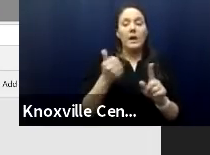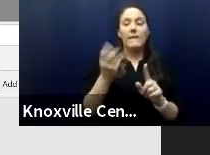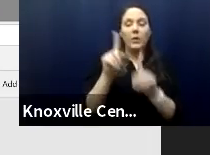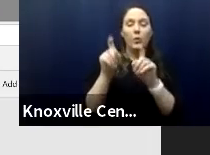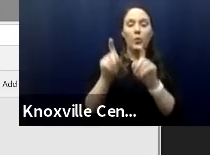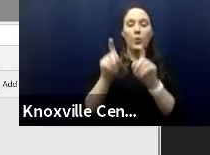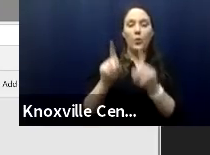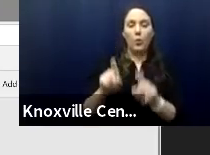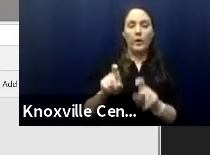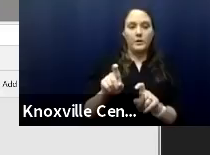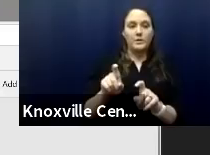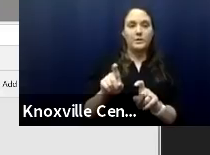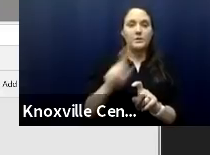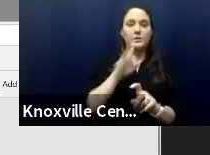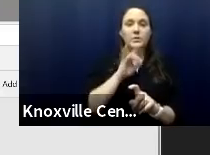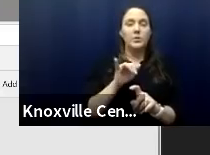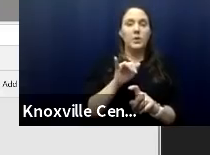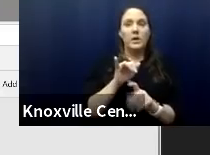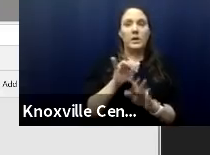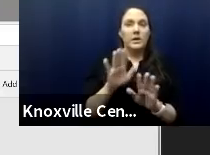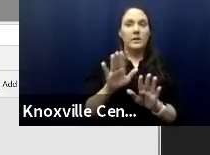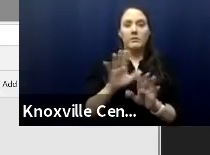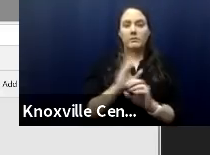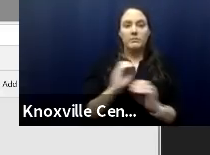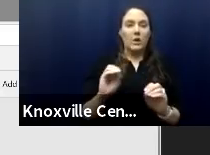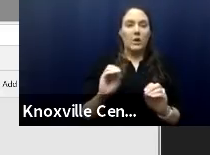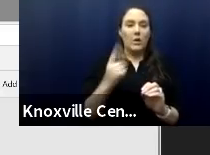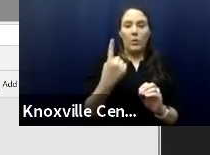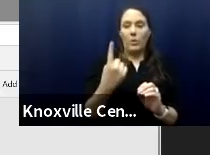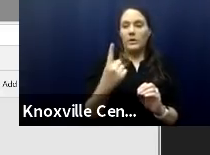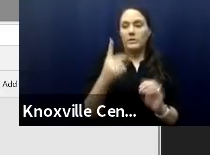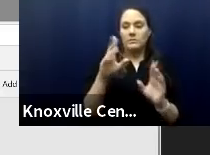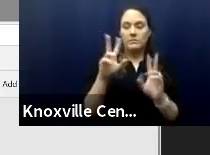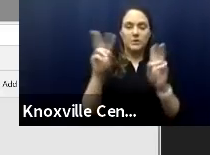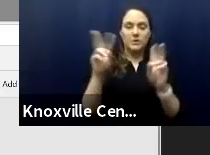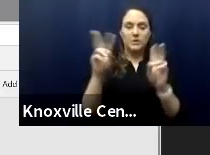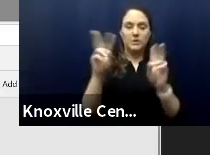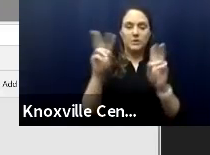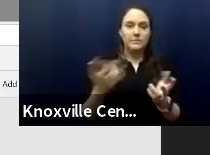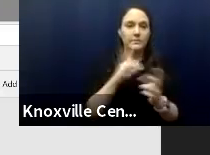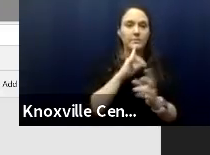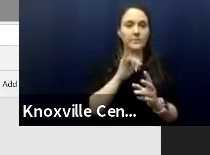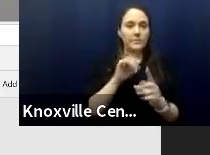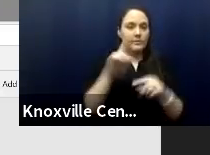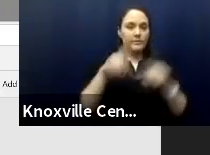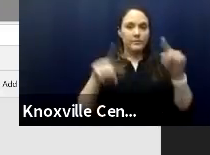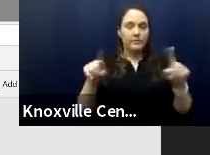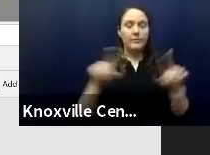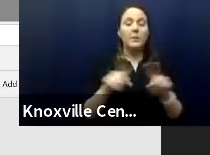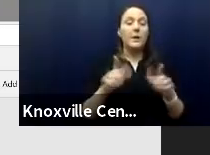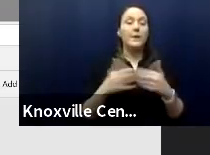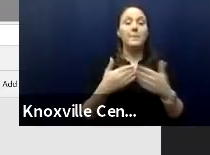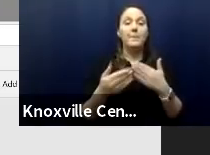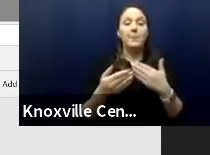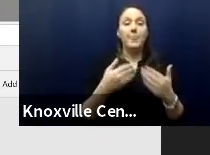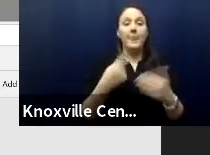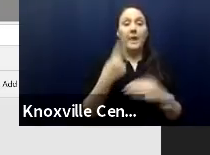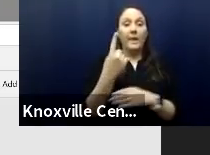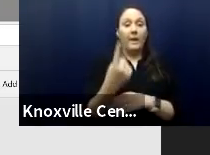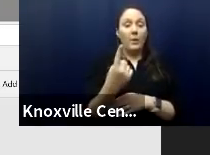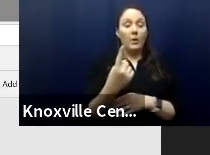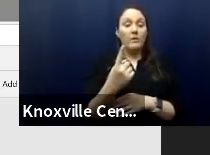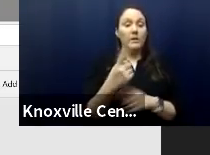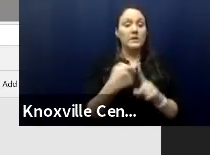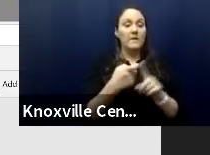and they're not any one theme. They're really very different things. But one is, from a